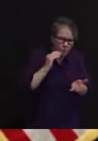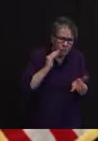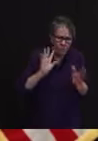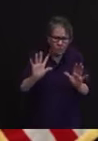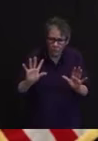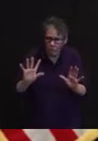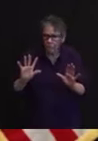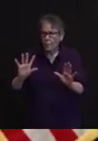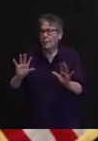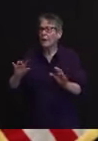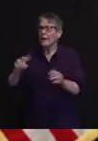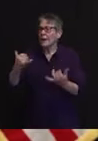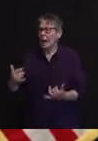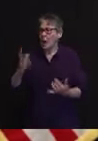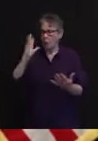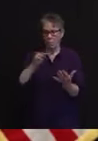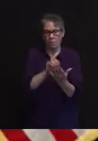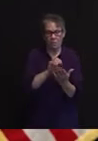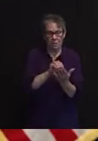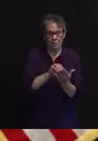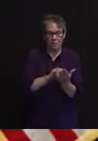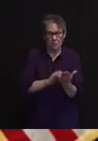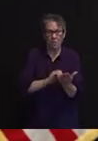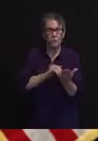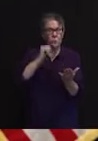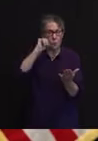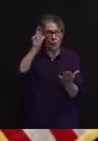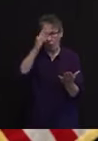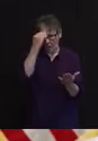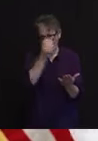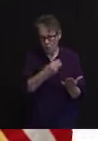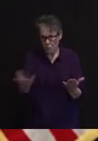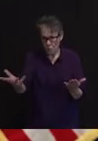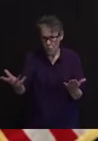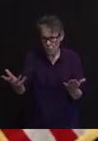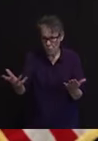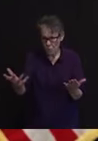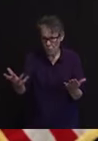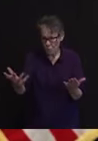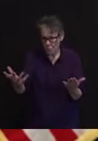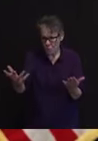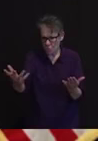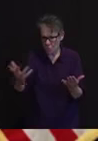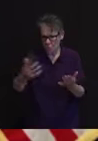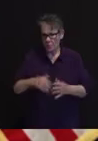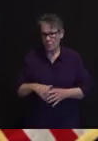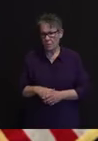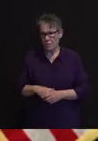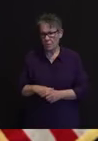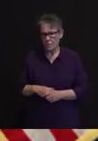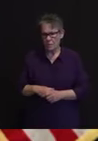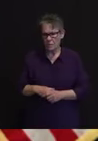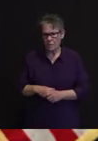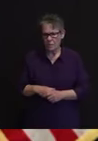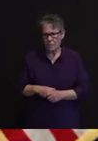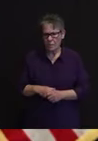that discussion. Before you jump in, Judy, did we go through the data on the 3 veterans homes today? I'm not No, but I have